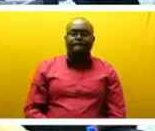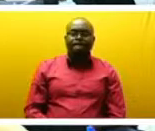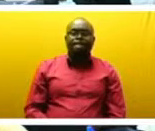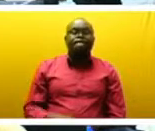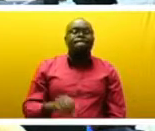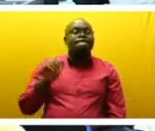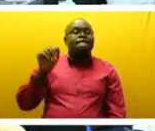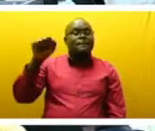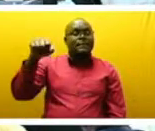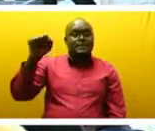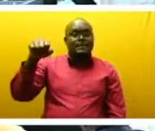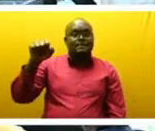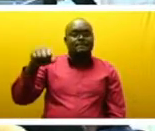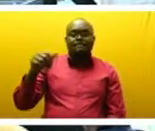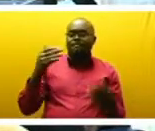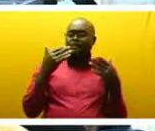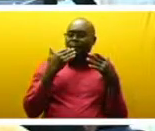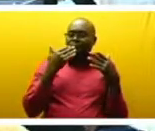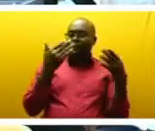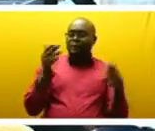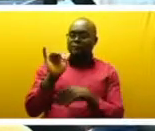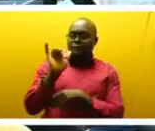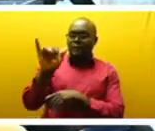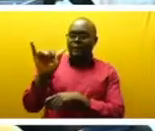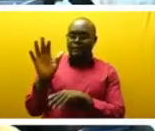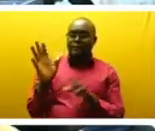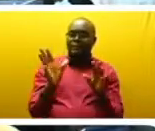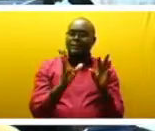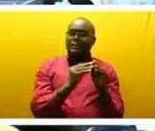Yes, thank you for that session.